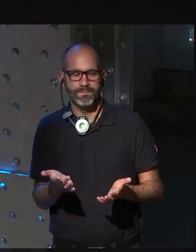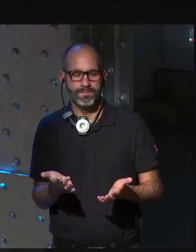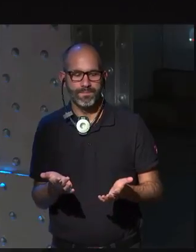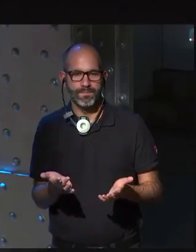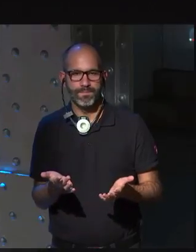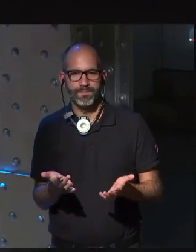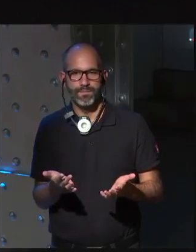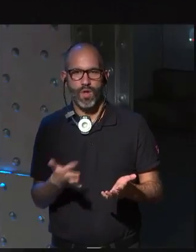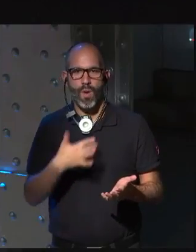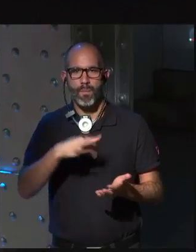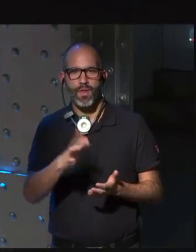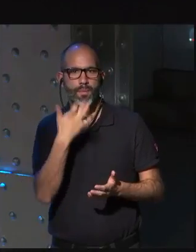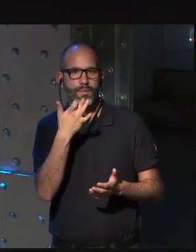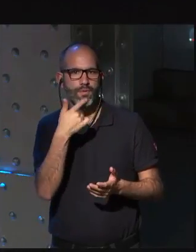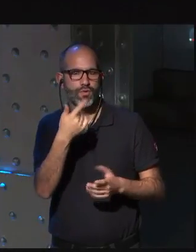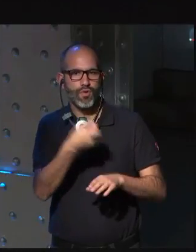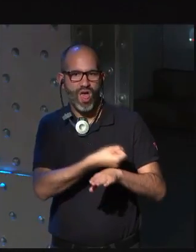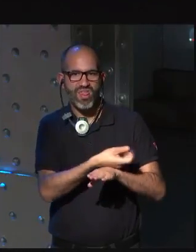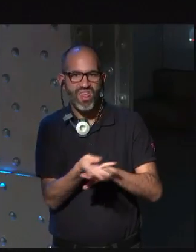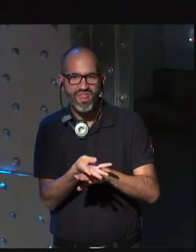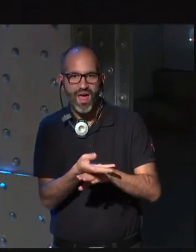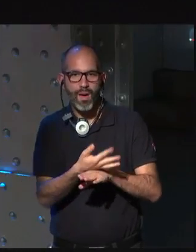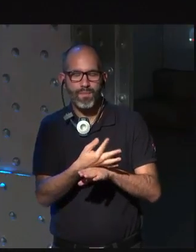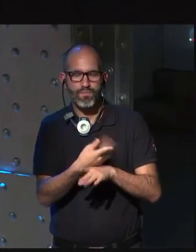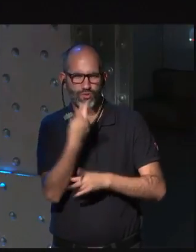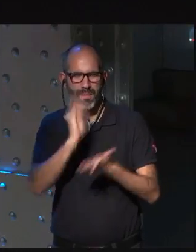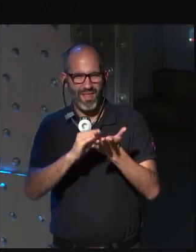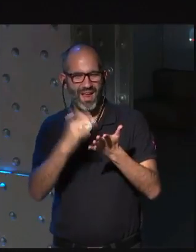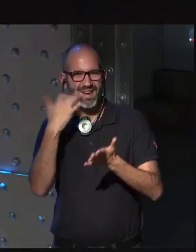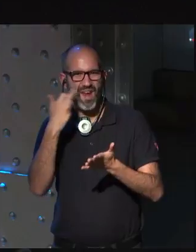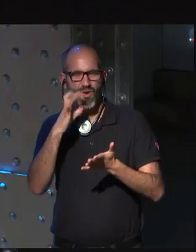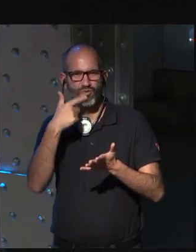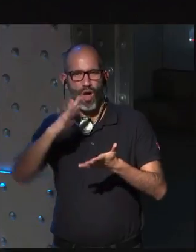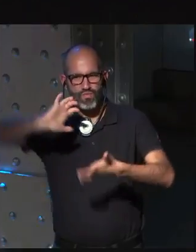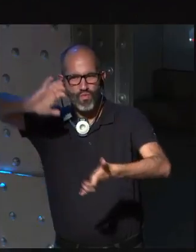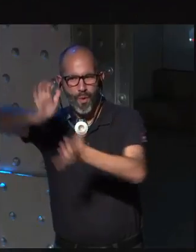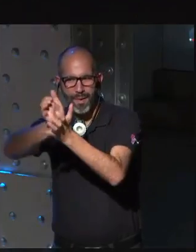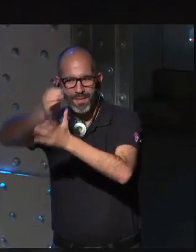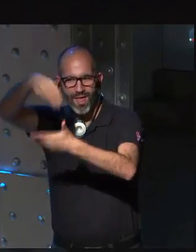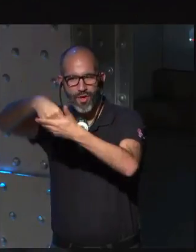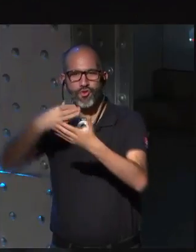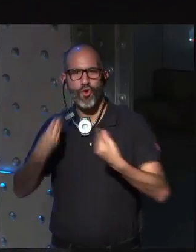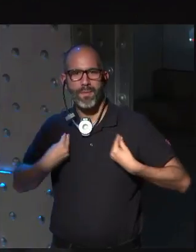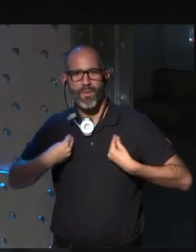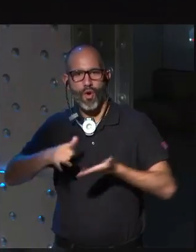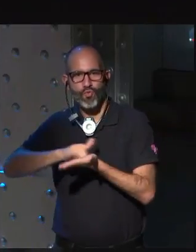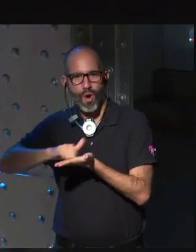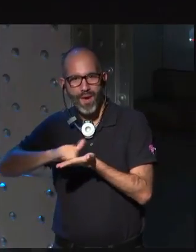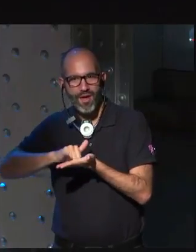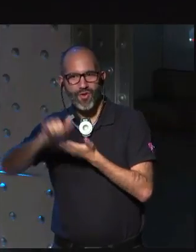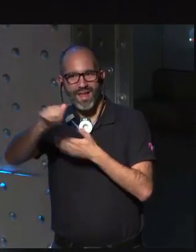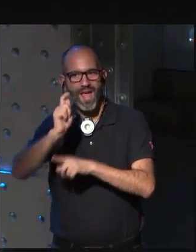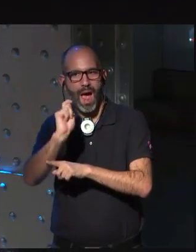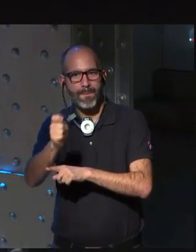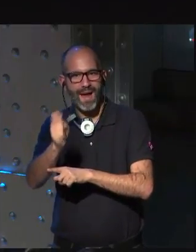music. But it's great to be able to carry it around on my phone. I live in New York where the apartments are small and I share it with 2 other people.